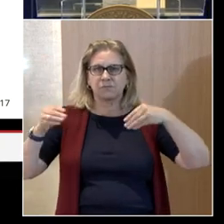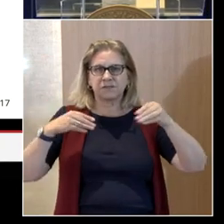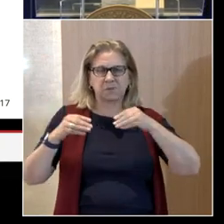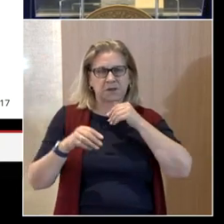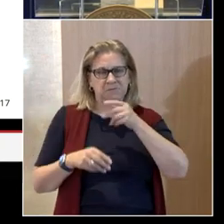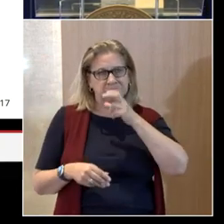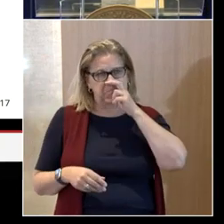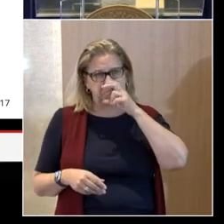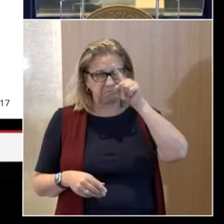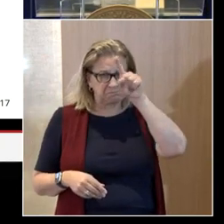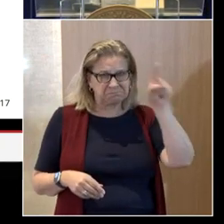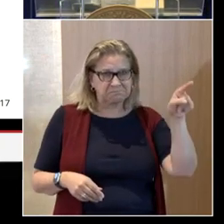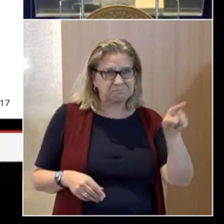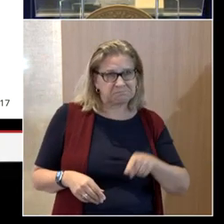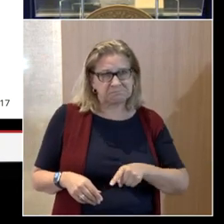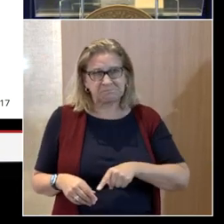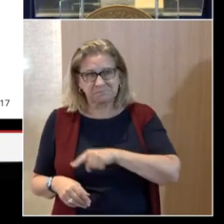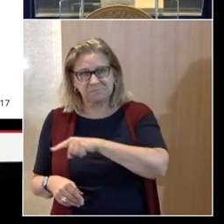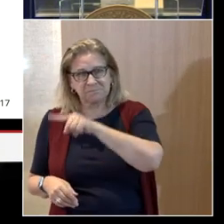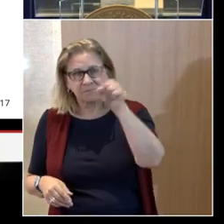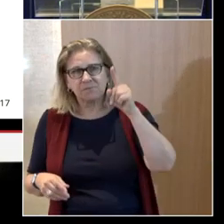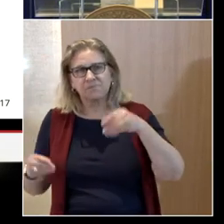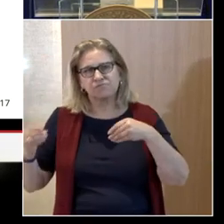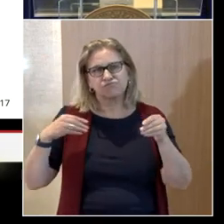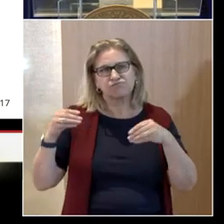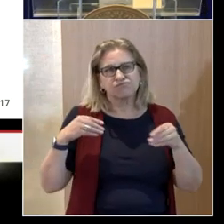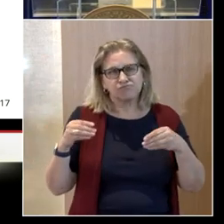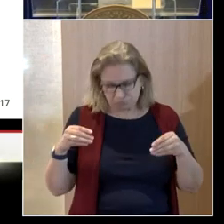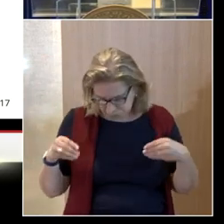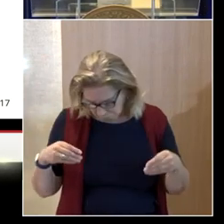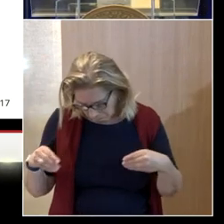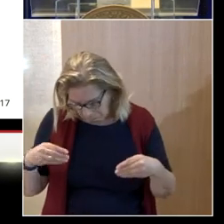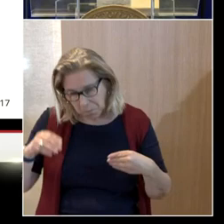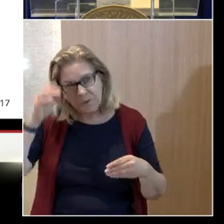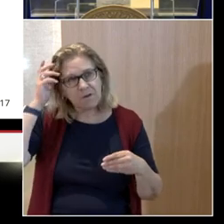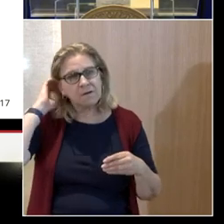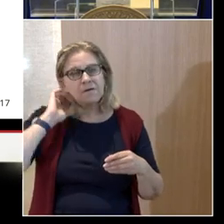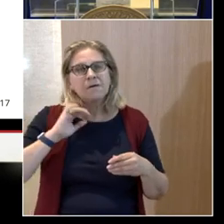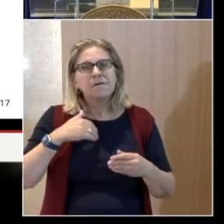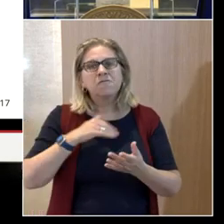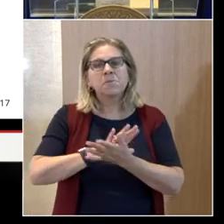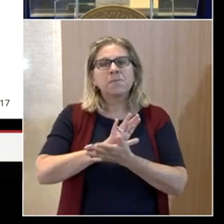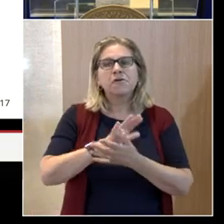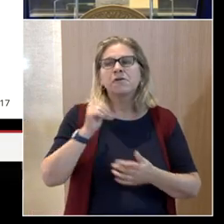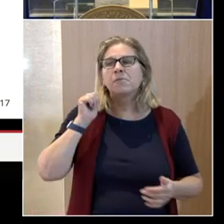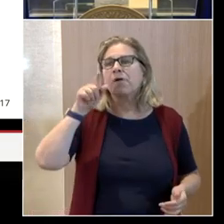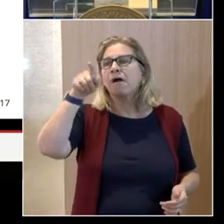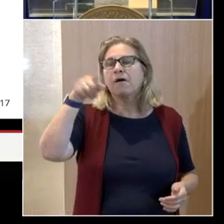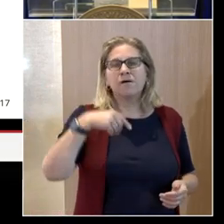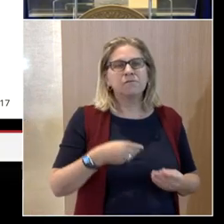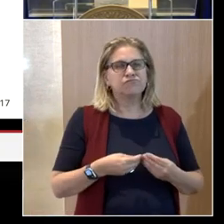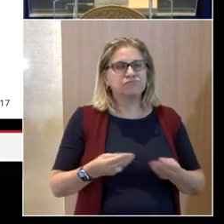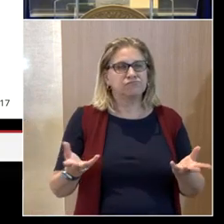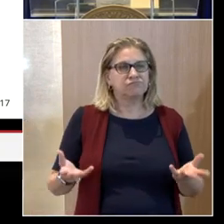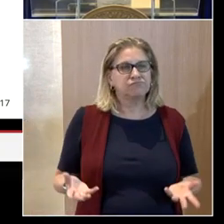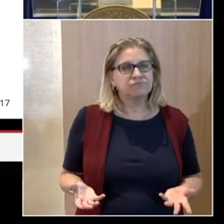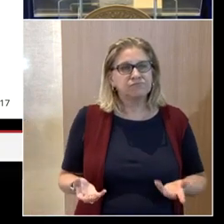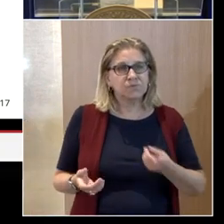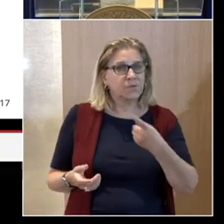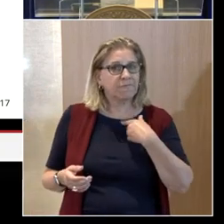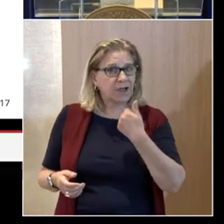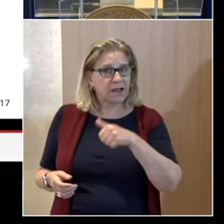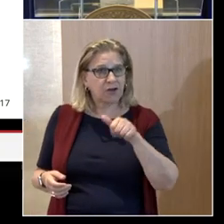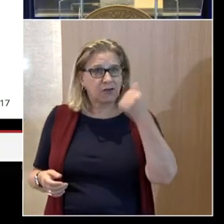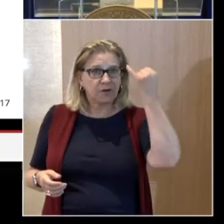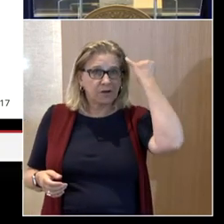in the back with these maps. If you have specific areas and ideas on big ideas for small locations, you can give that to us.